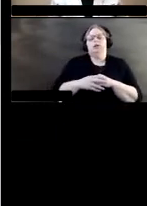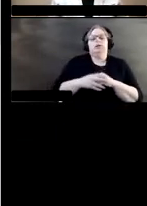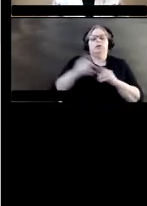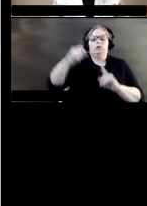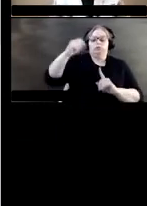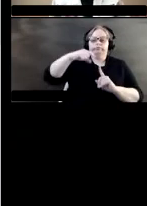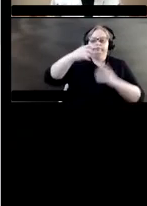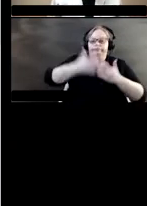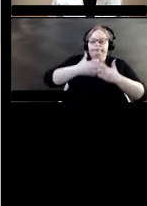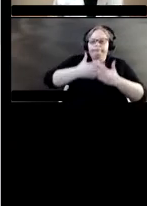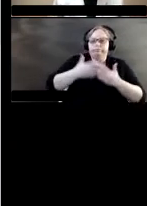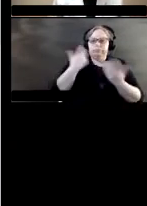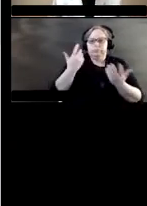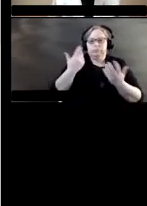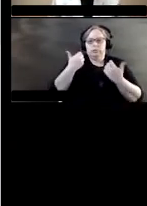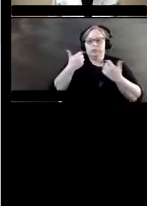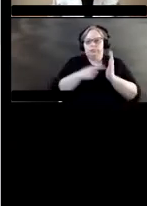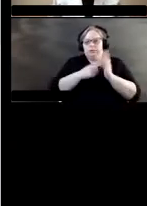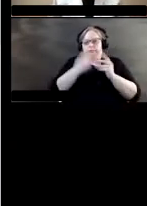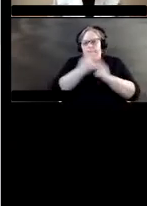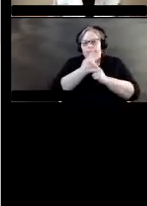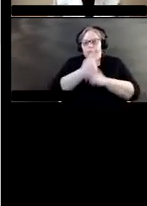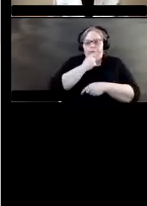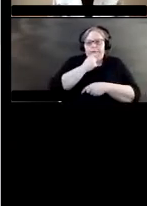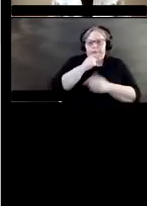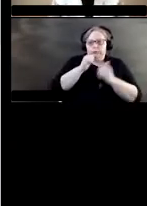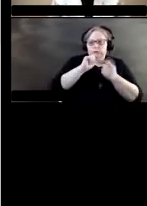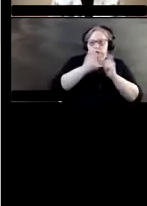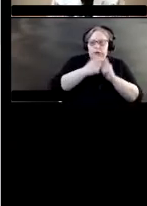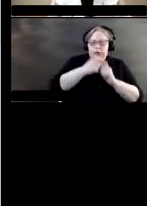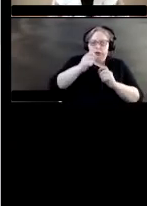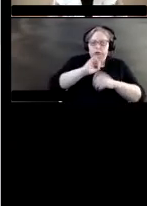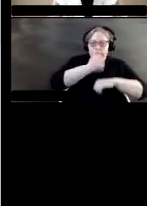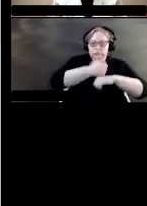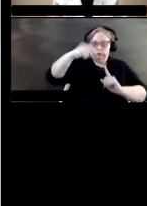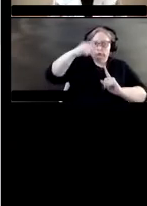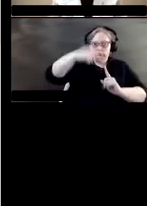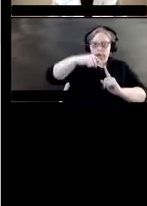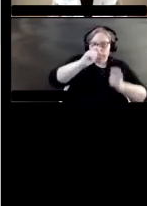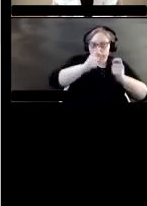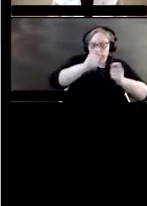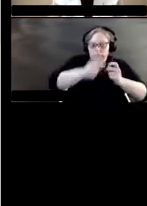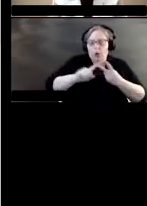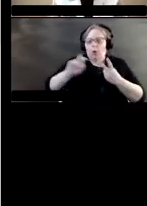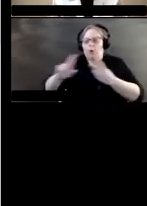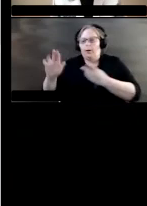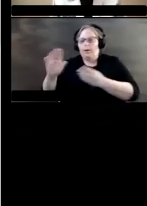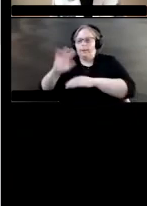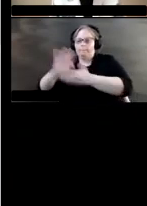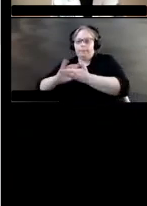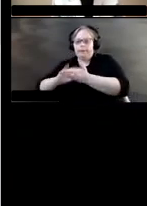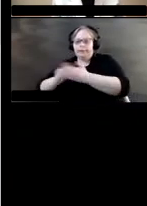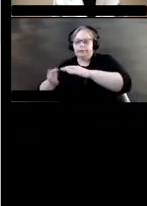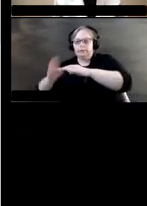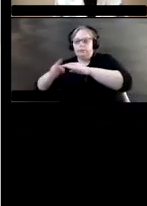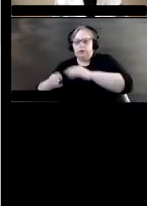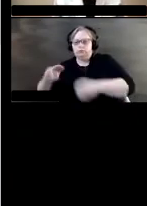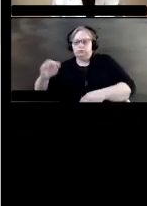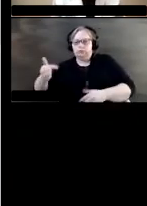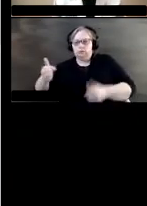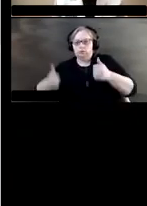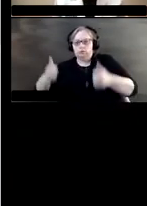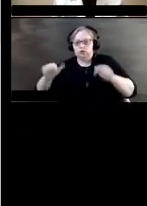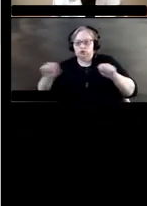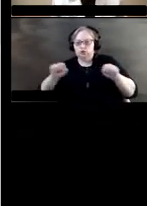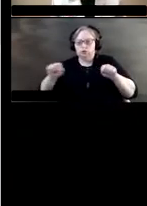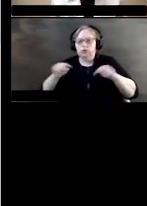we change, the stimulator or the medications? But that's really something that I know more so usually in the visit to know which